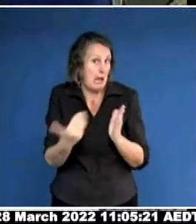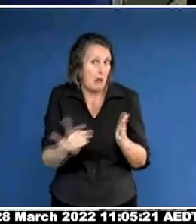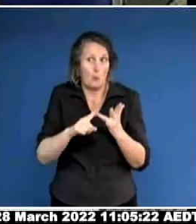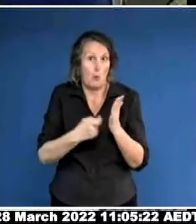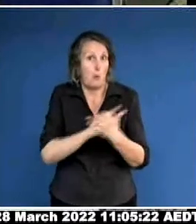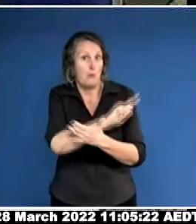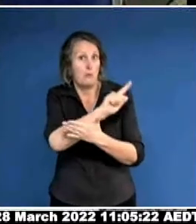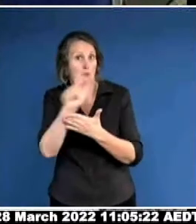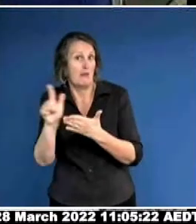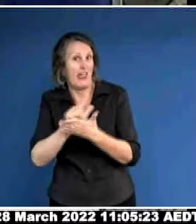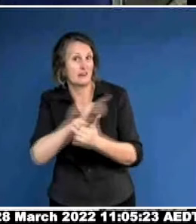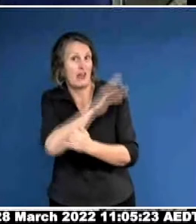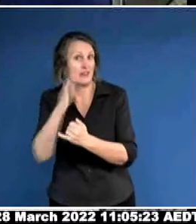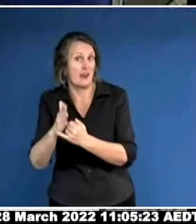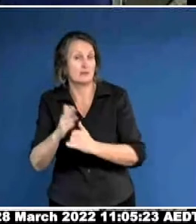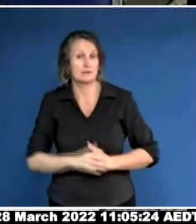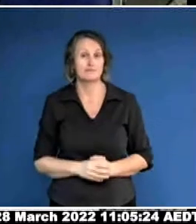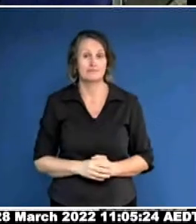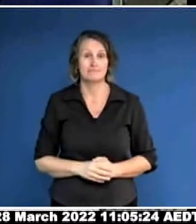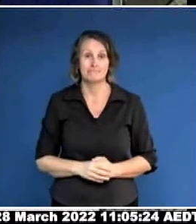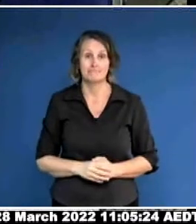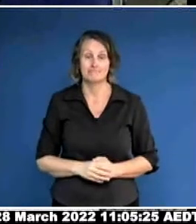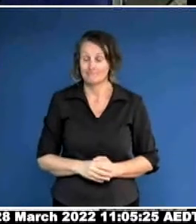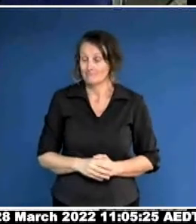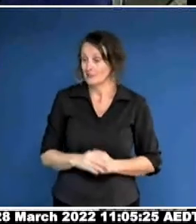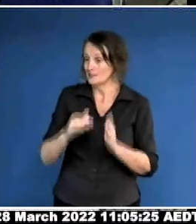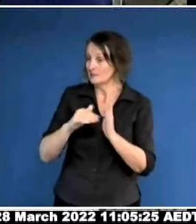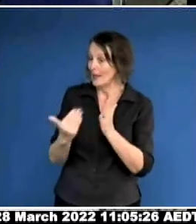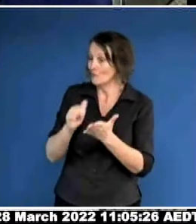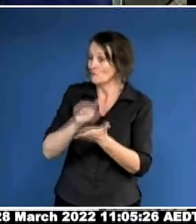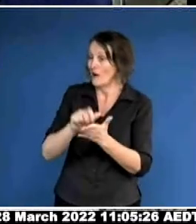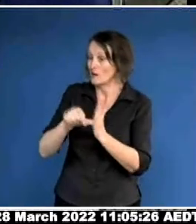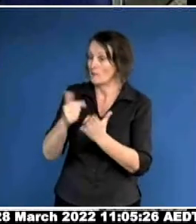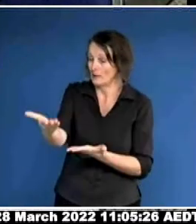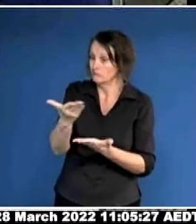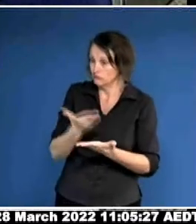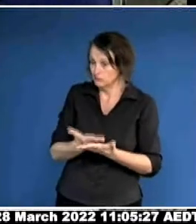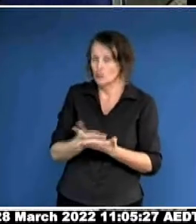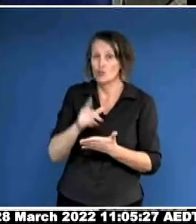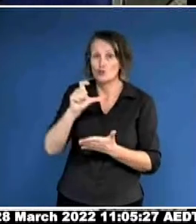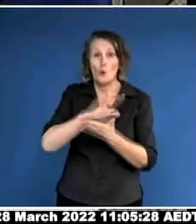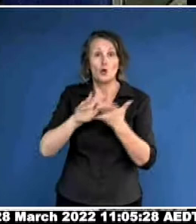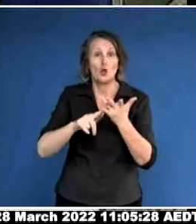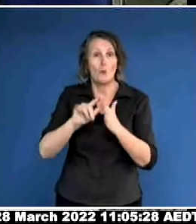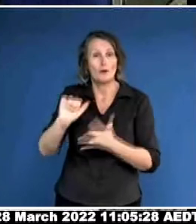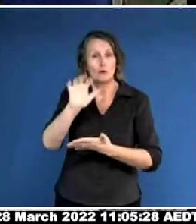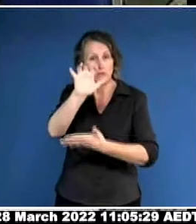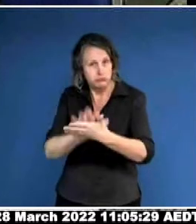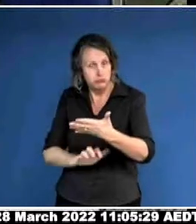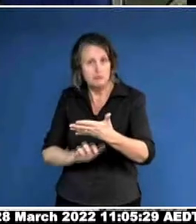Let us deem this to be an appropriate time, so we will admit into evidence Chloe's statement, and that will become Exhibit